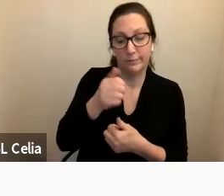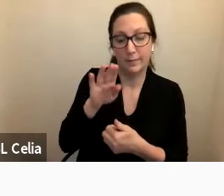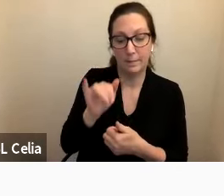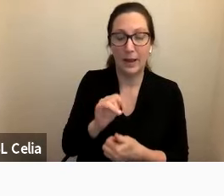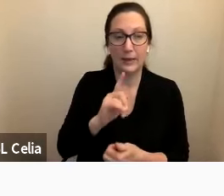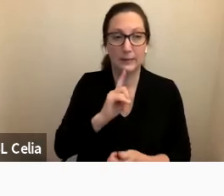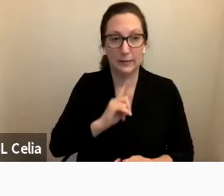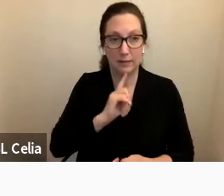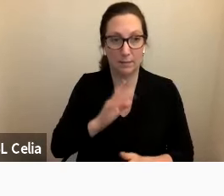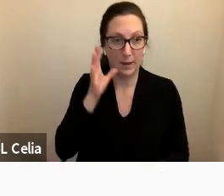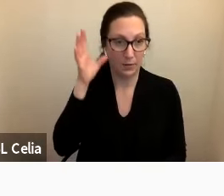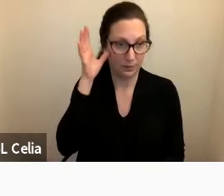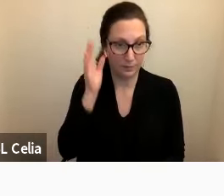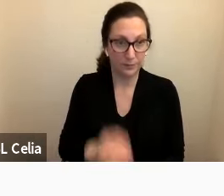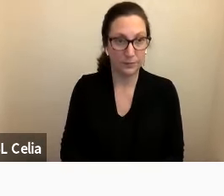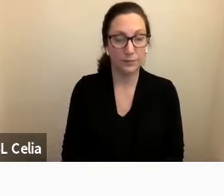And